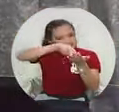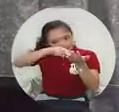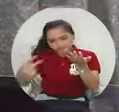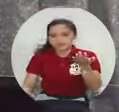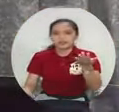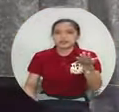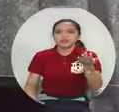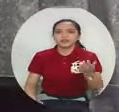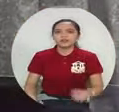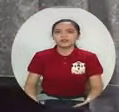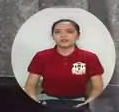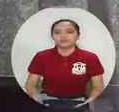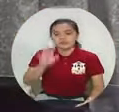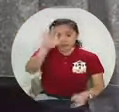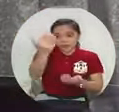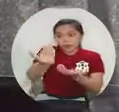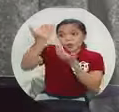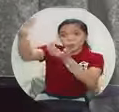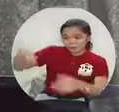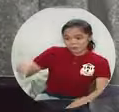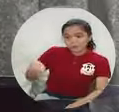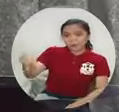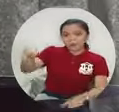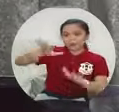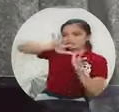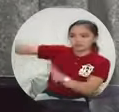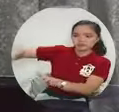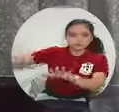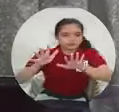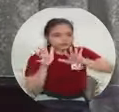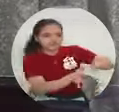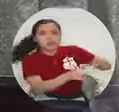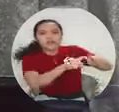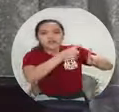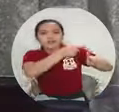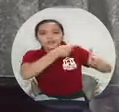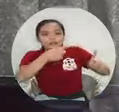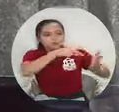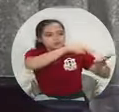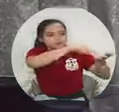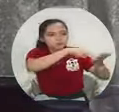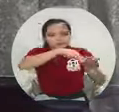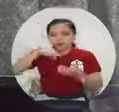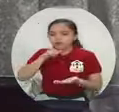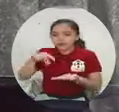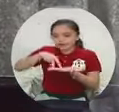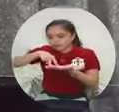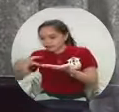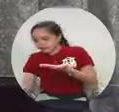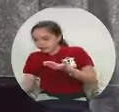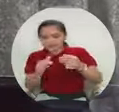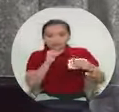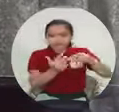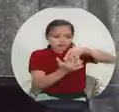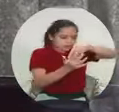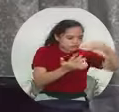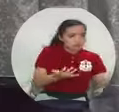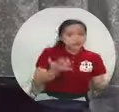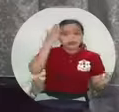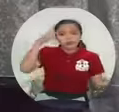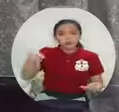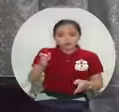What did commitment do to Paul? It prevented him from failing and falling.